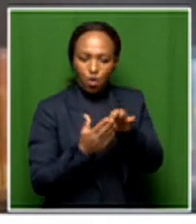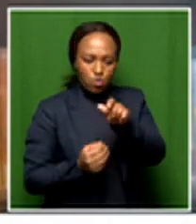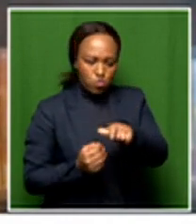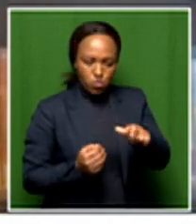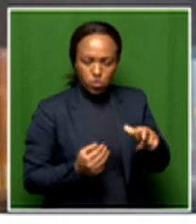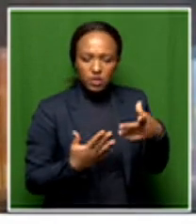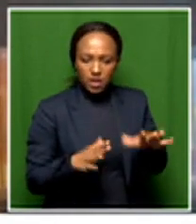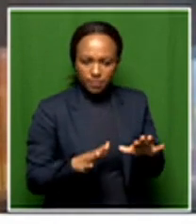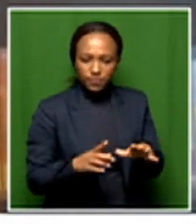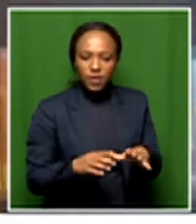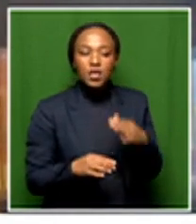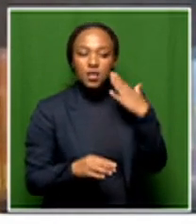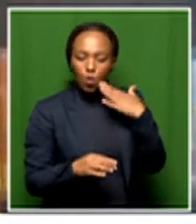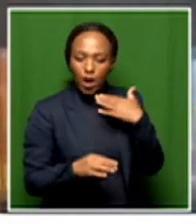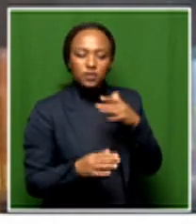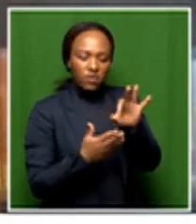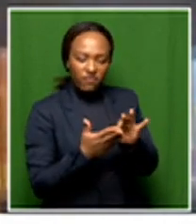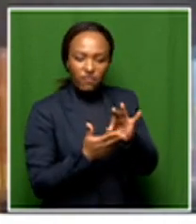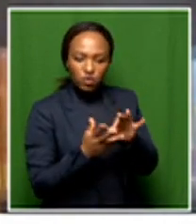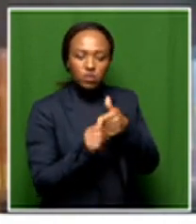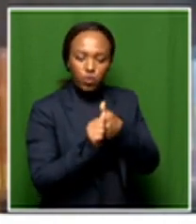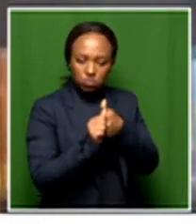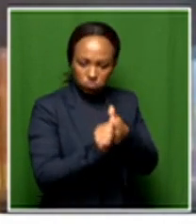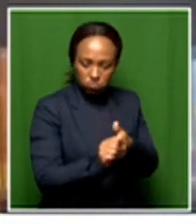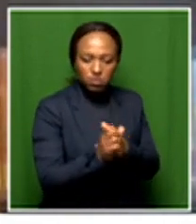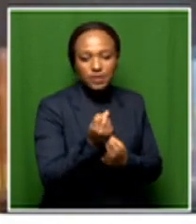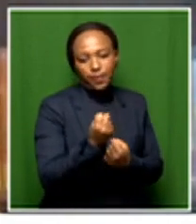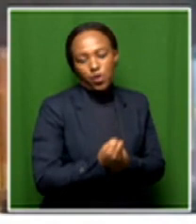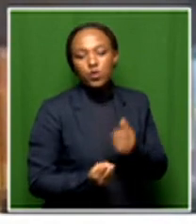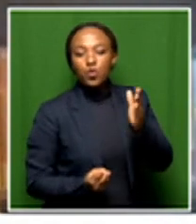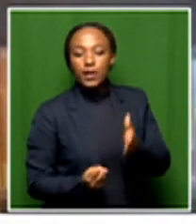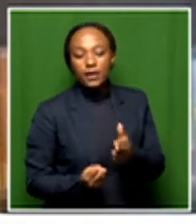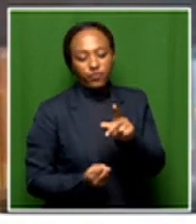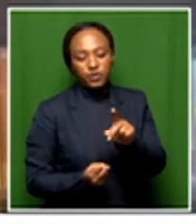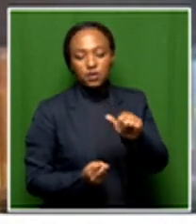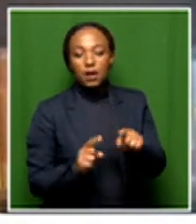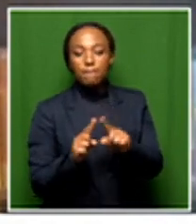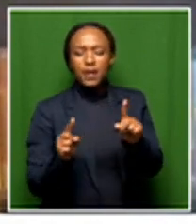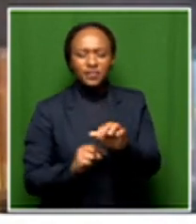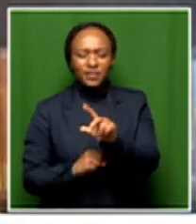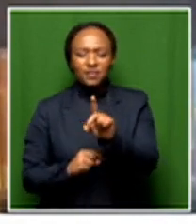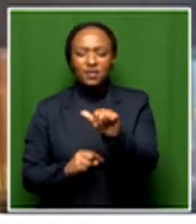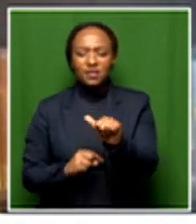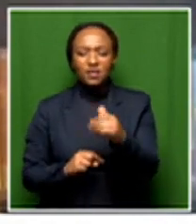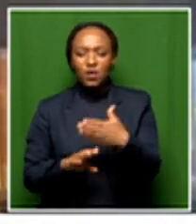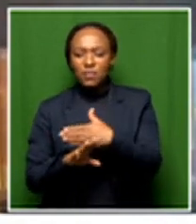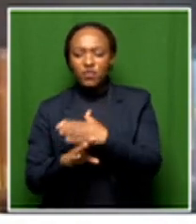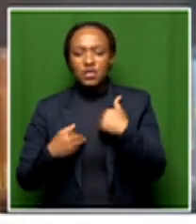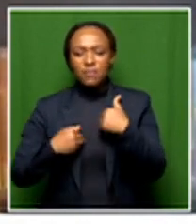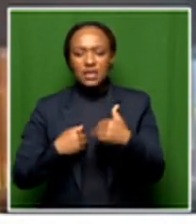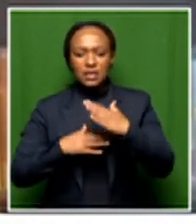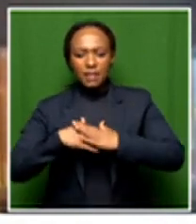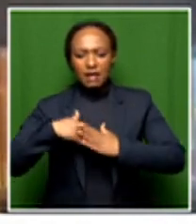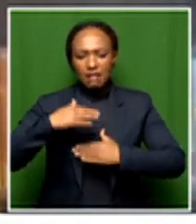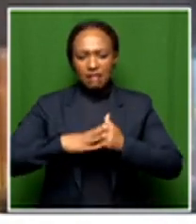in the main will stick to the DA as it remains. But the DA also was beginning to build